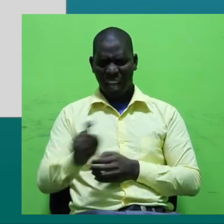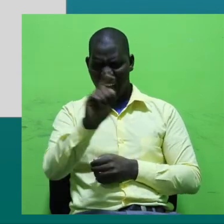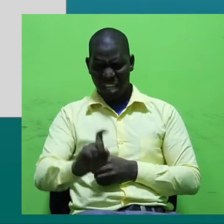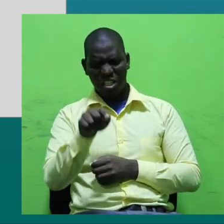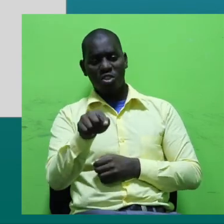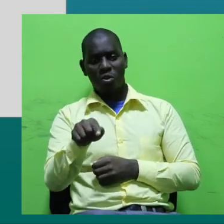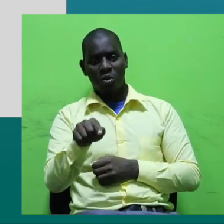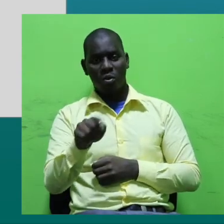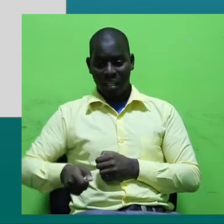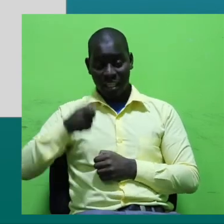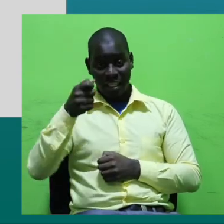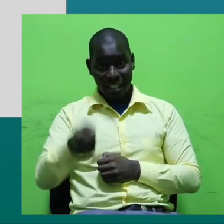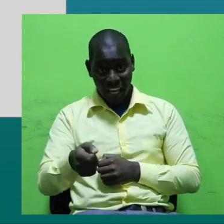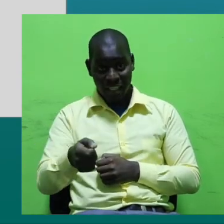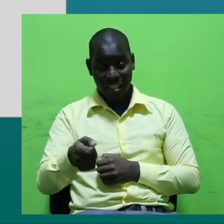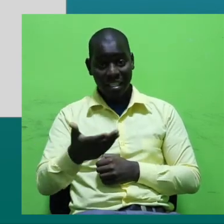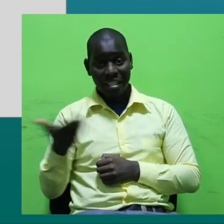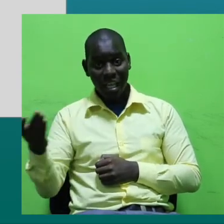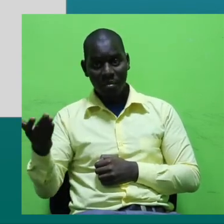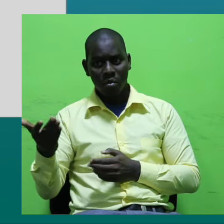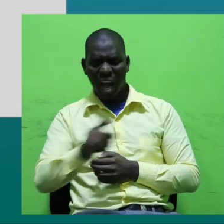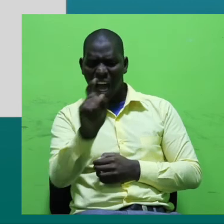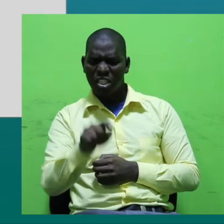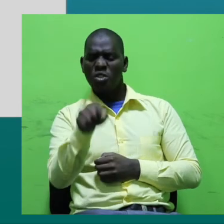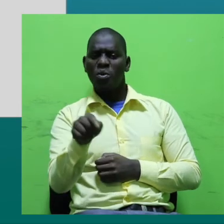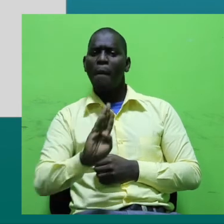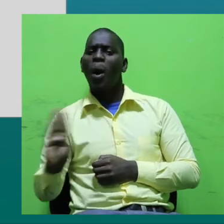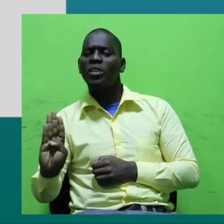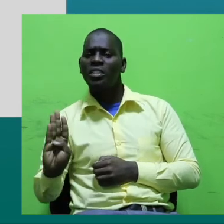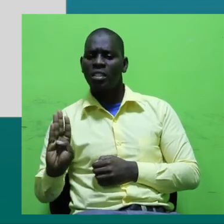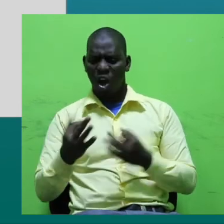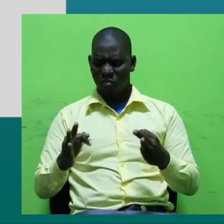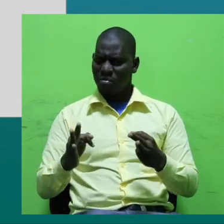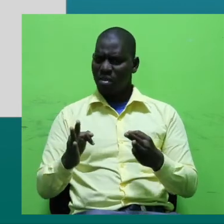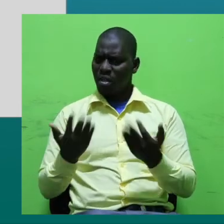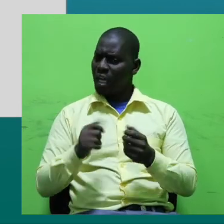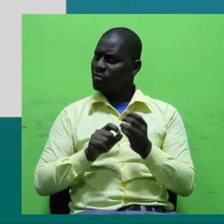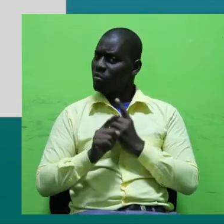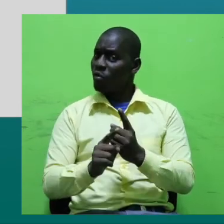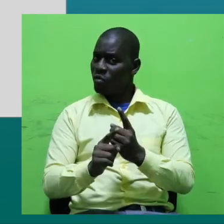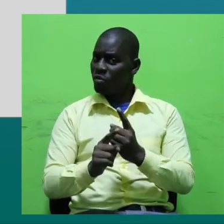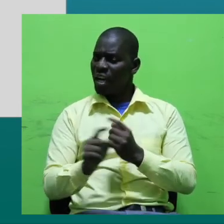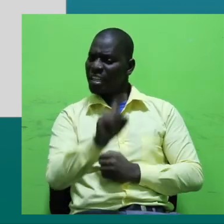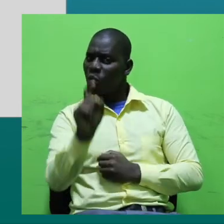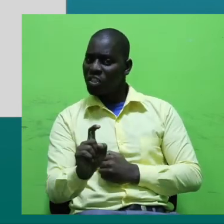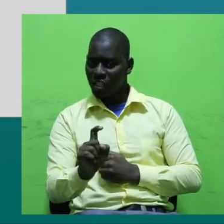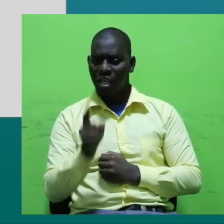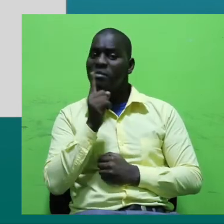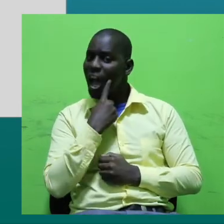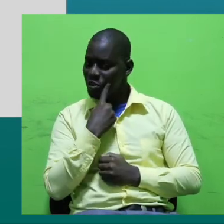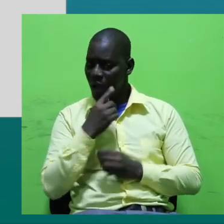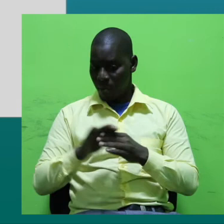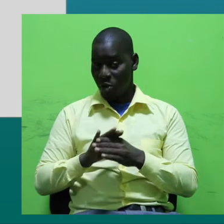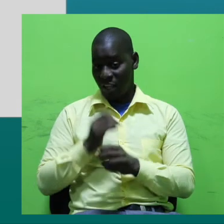a hypothesis right or wrong, and to formulate a scientific theories. In order to be